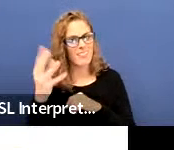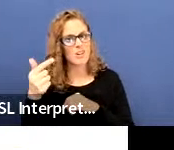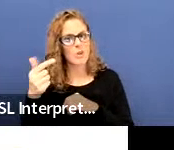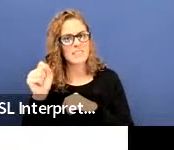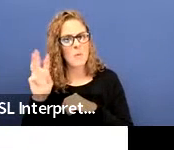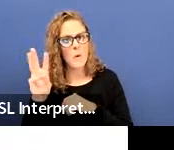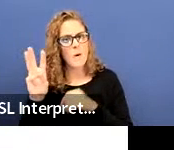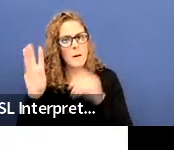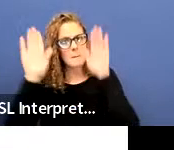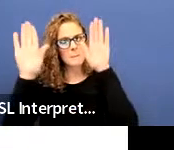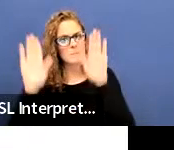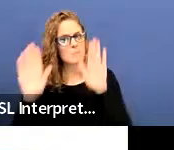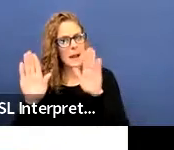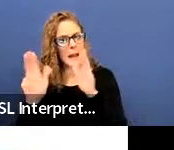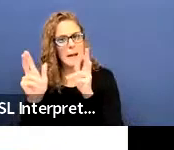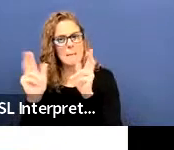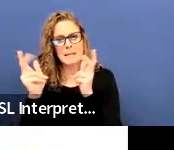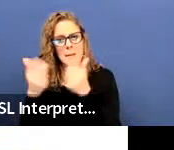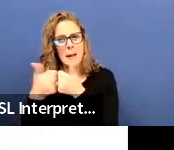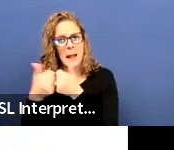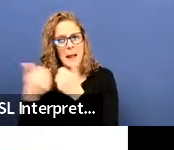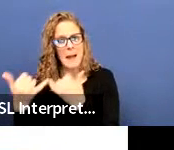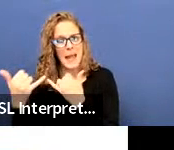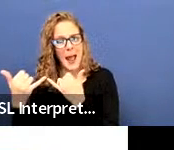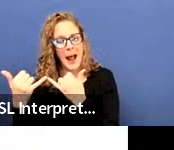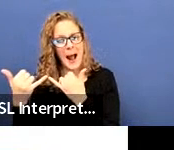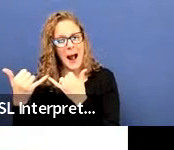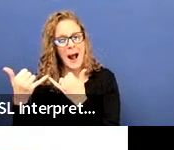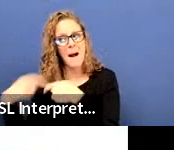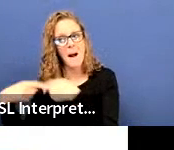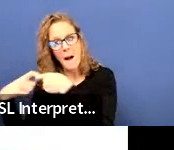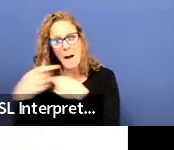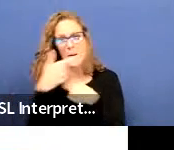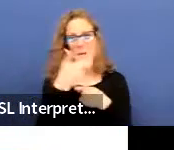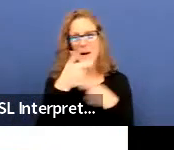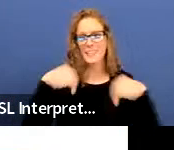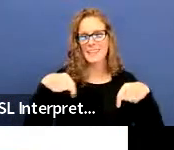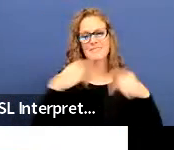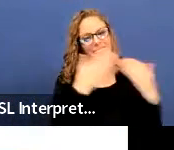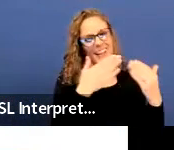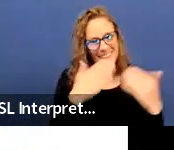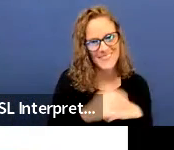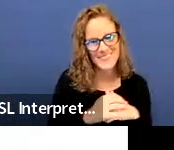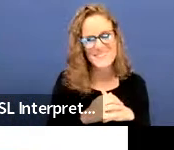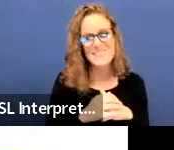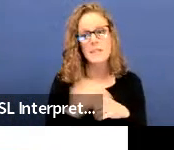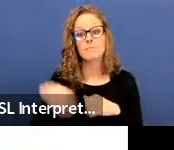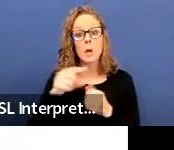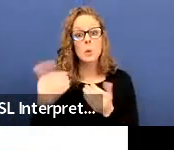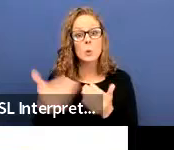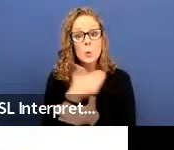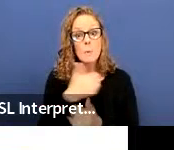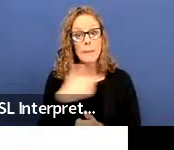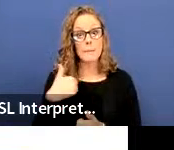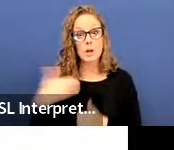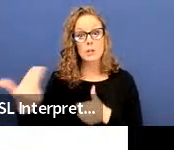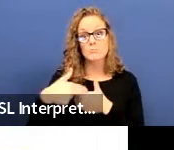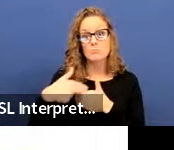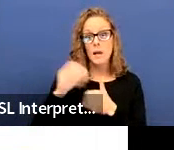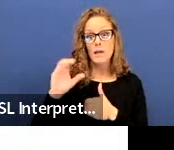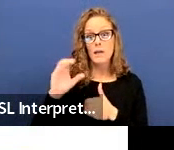right now. I'd like to welcome any new members of this CAG to